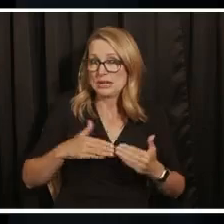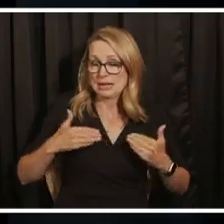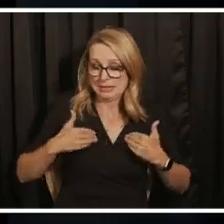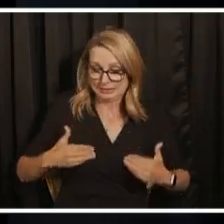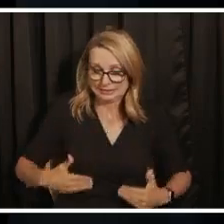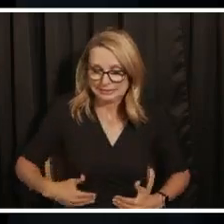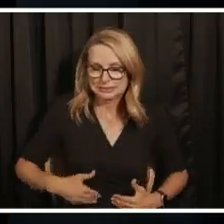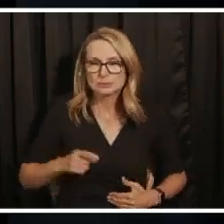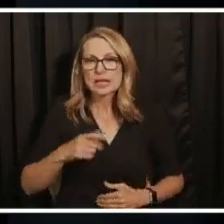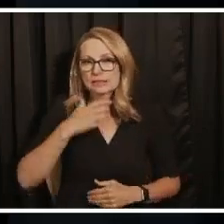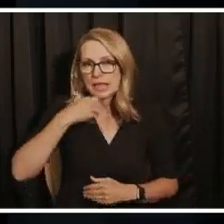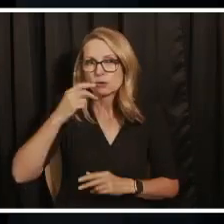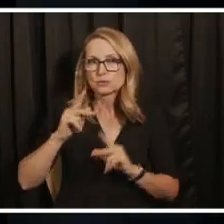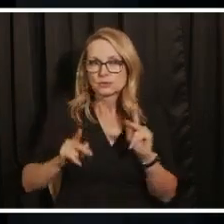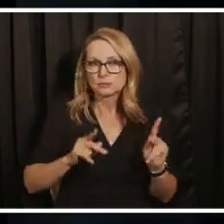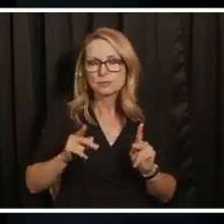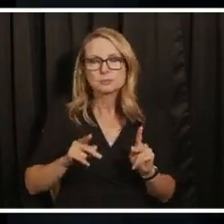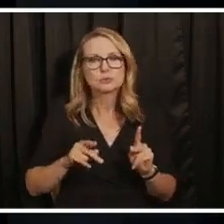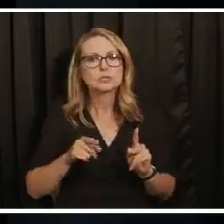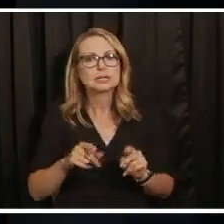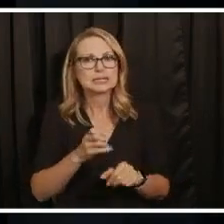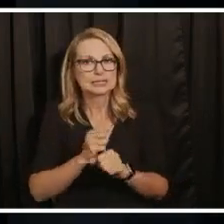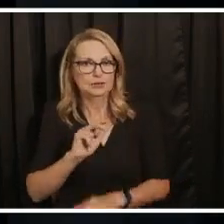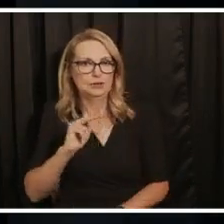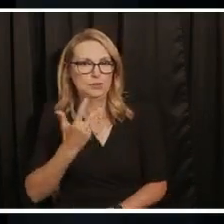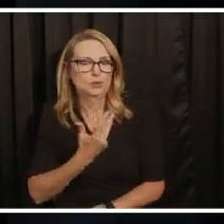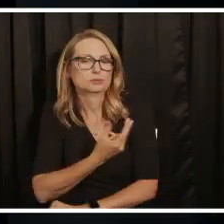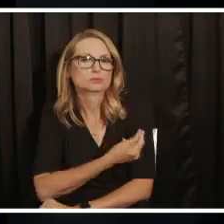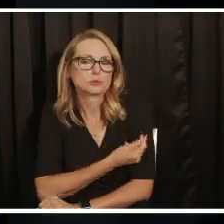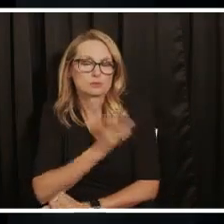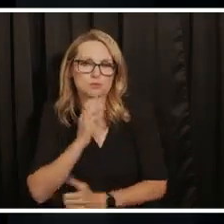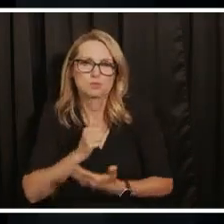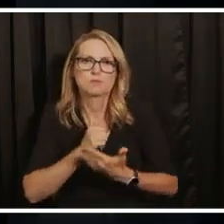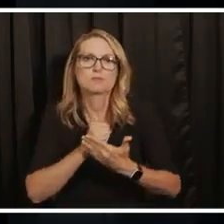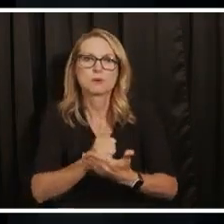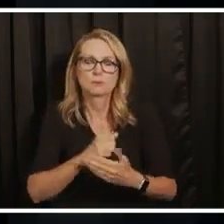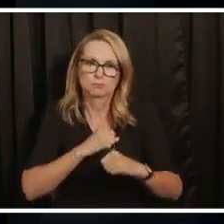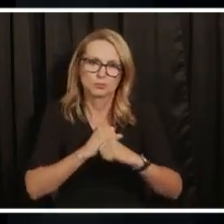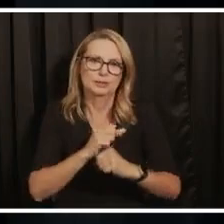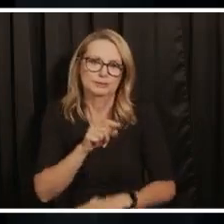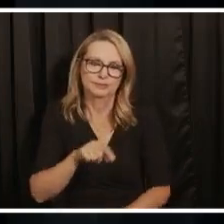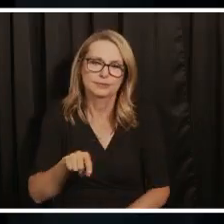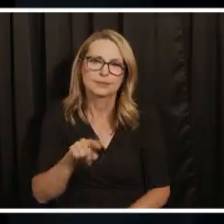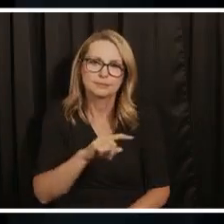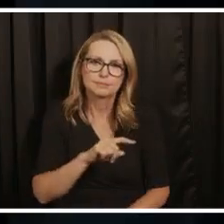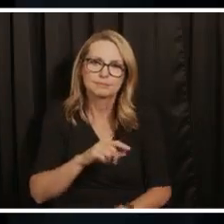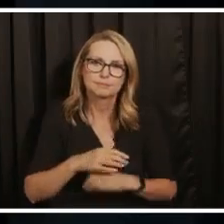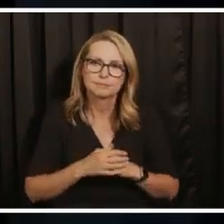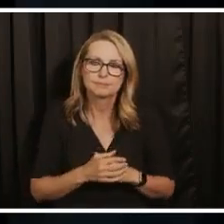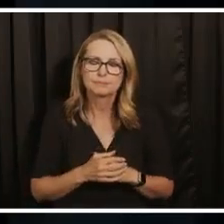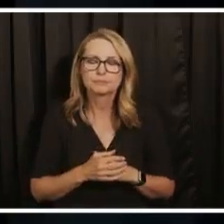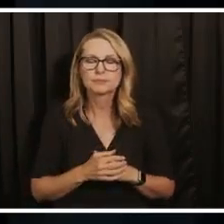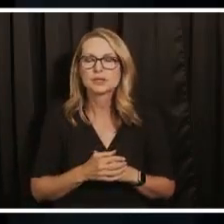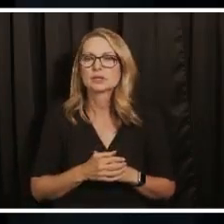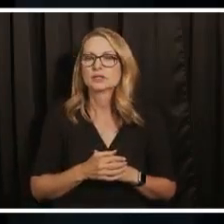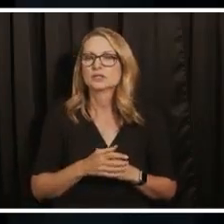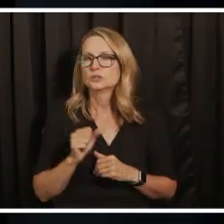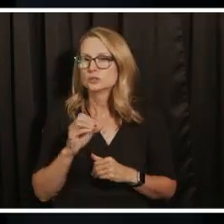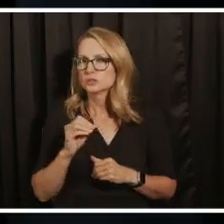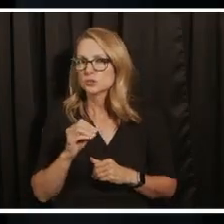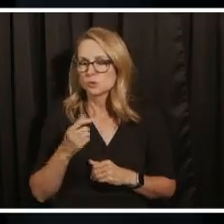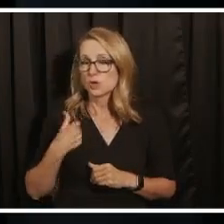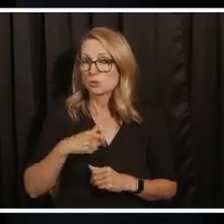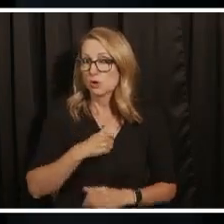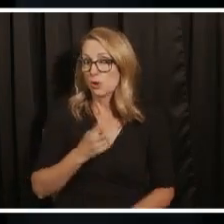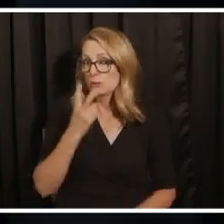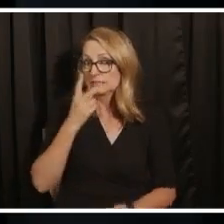elderly, and that a third dose can, in fact, remedy that for those who want it. So given, again, the much more dire consequences